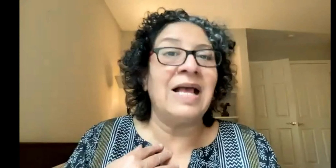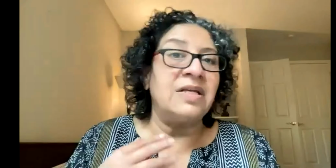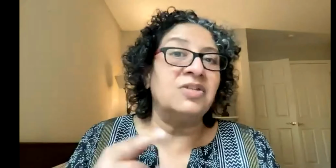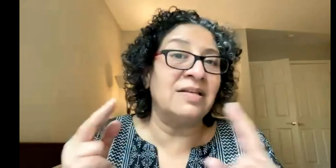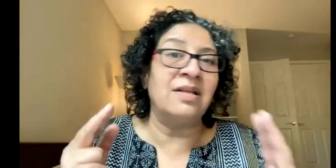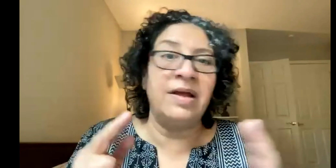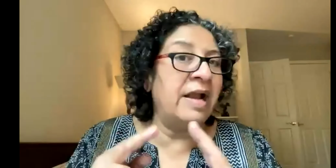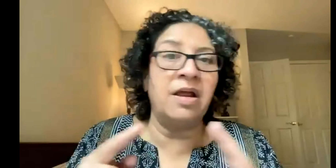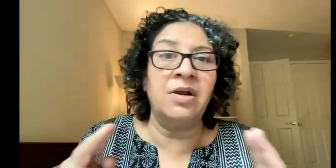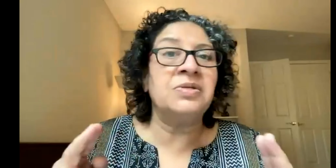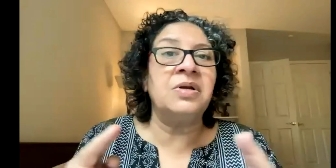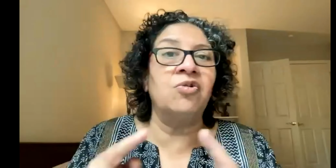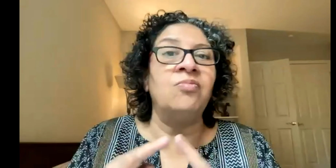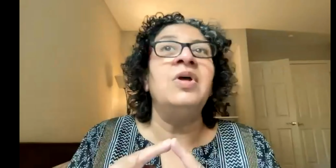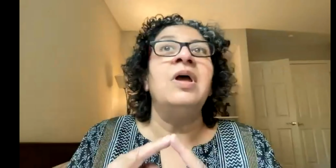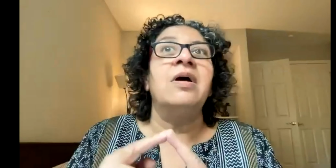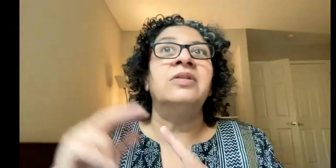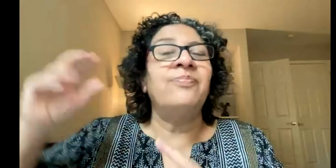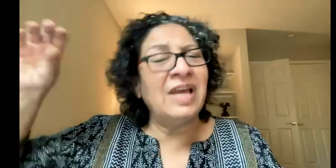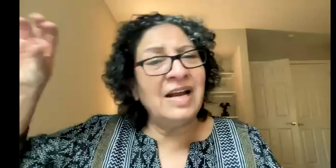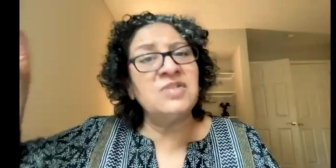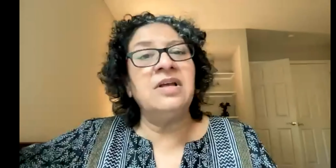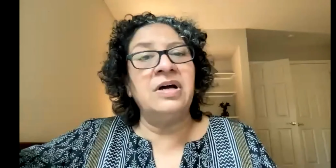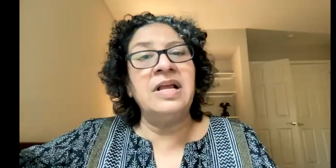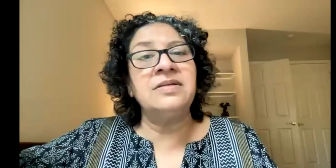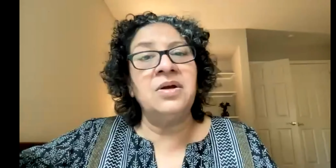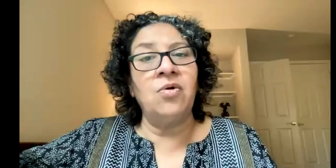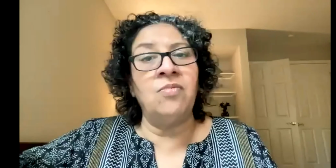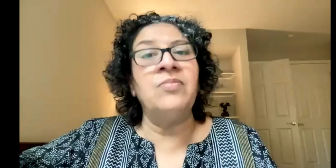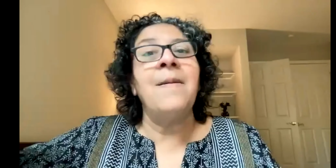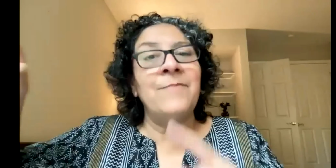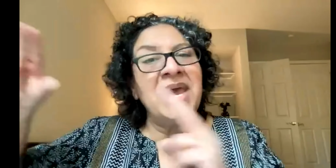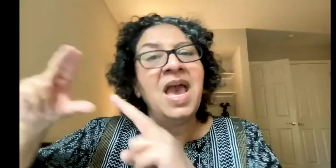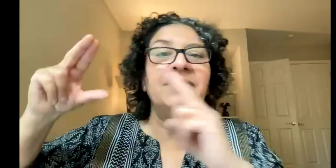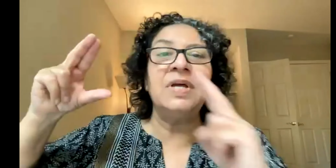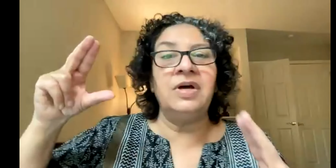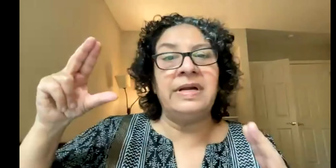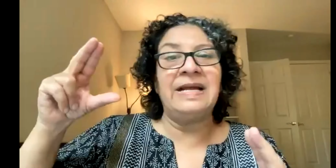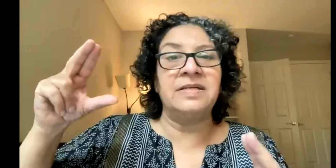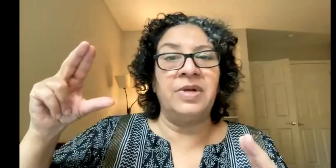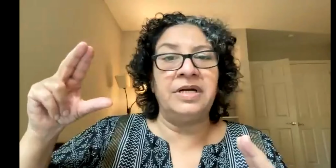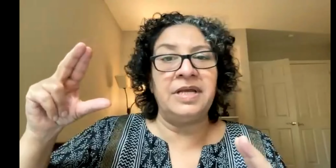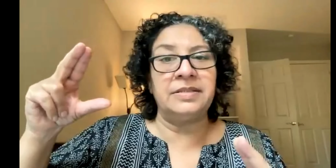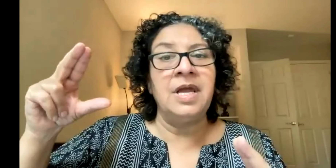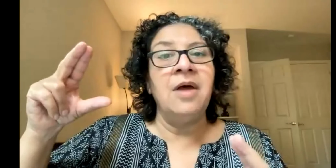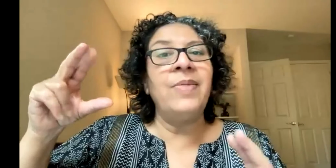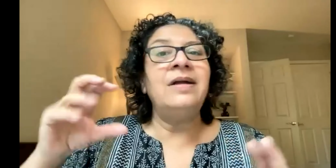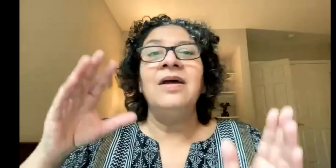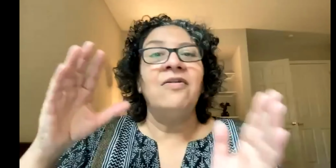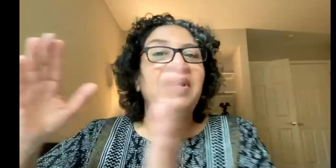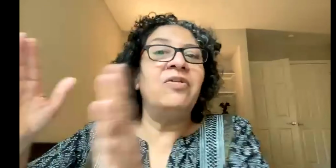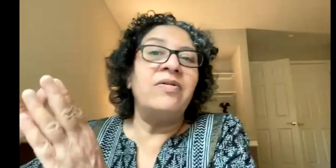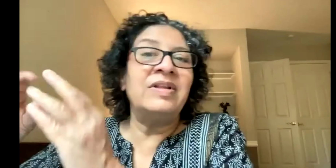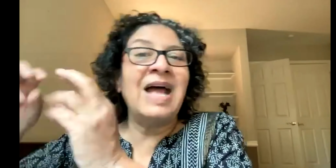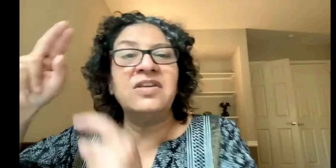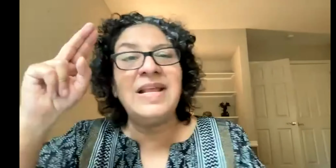work as such as an Irlen syndrome. The kids with Irlen syndrome may have some learning disabilities, but